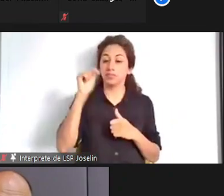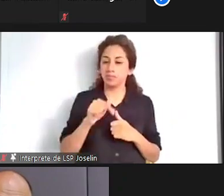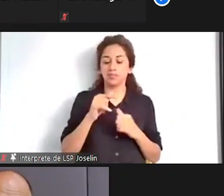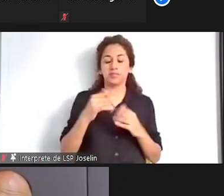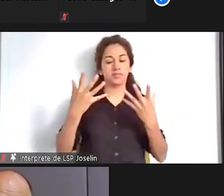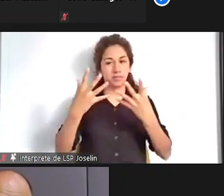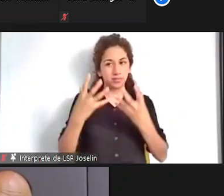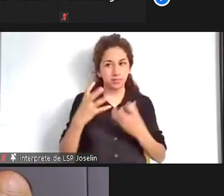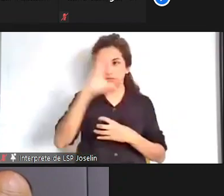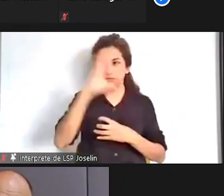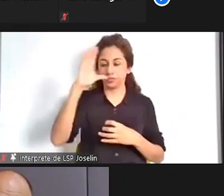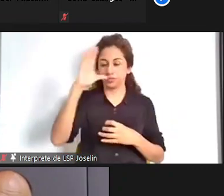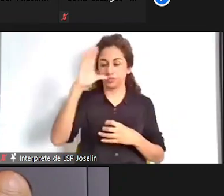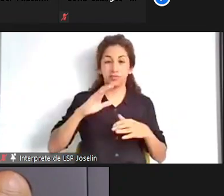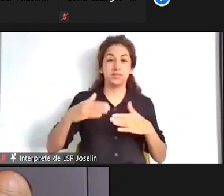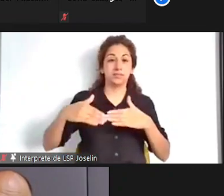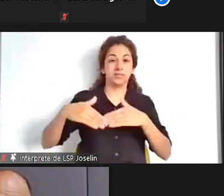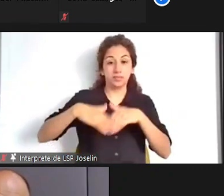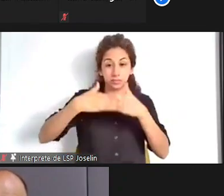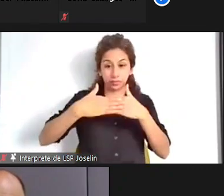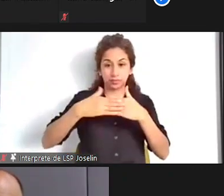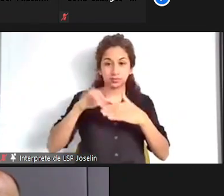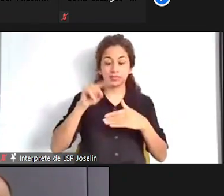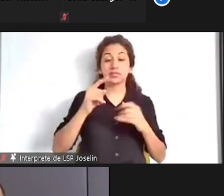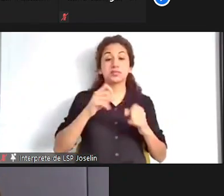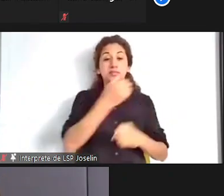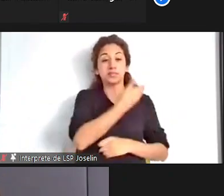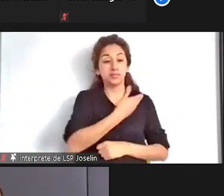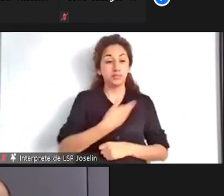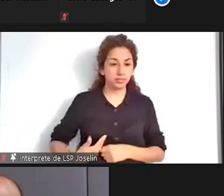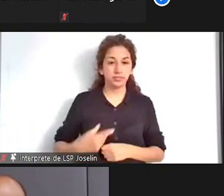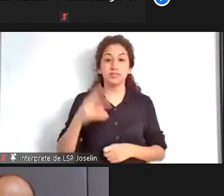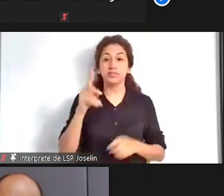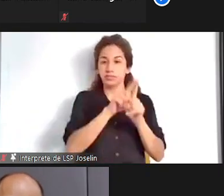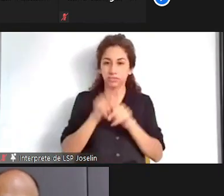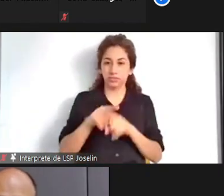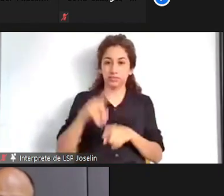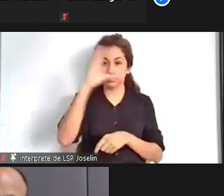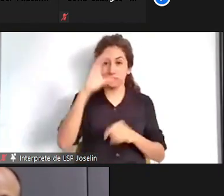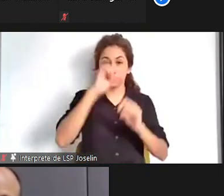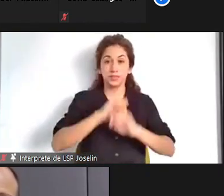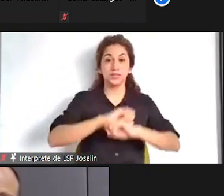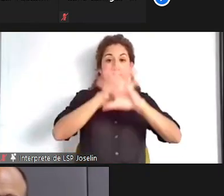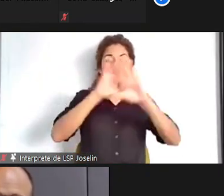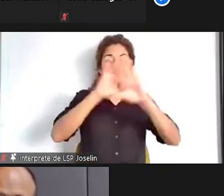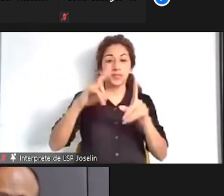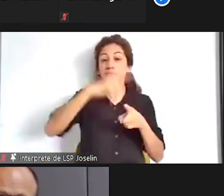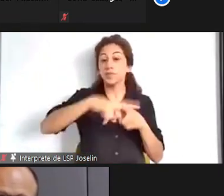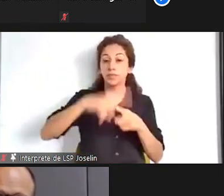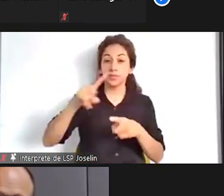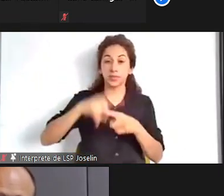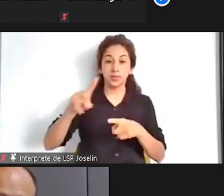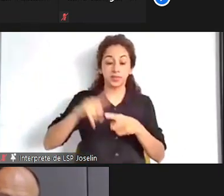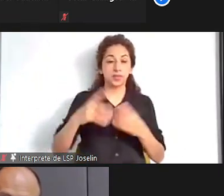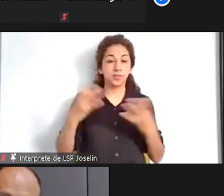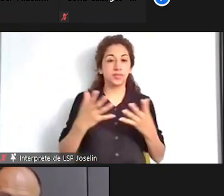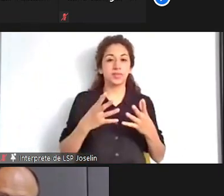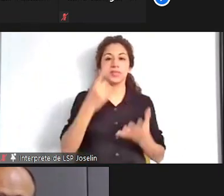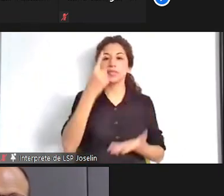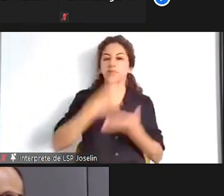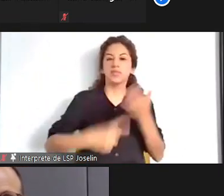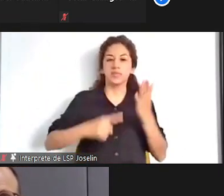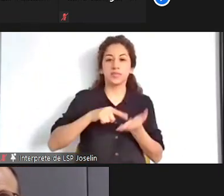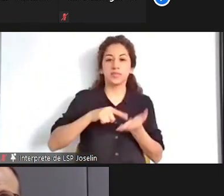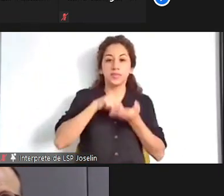paper and the challenge is to achieve these balance and the government to have this clarity on how to link with the different